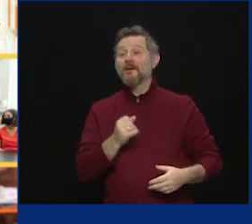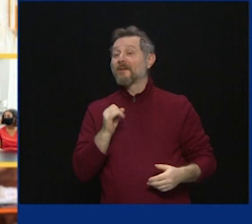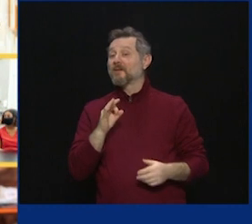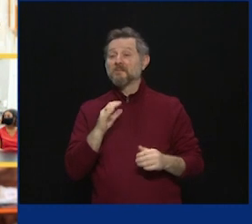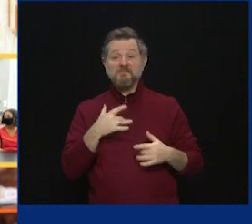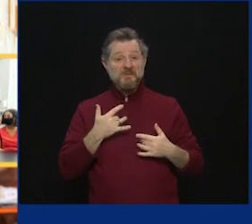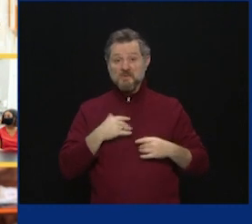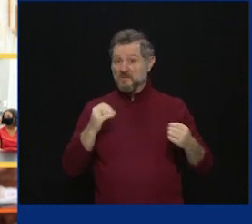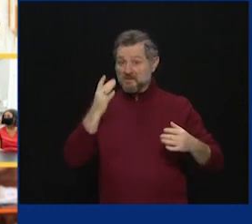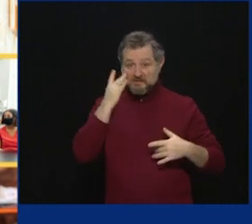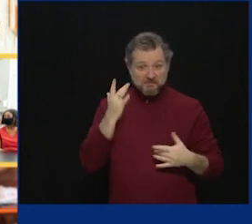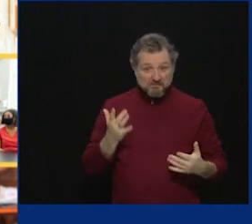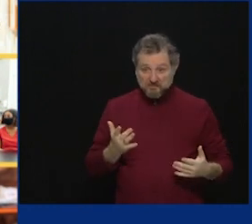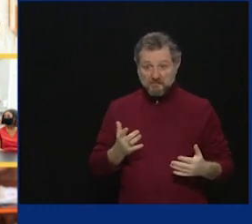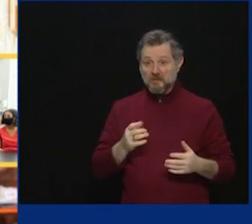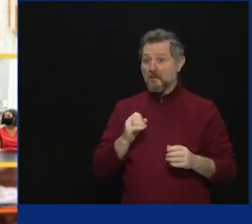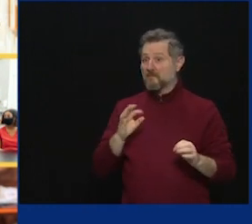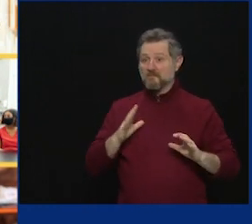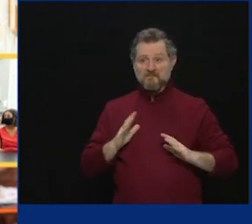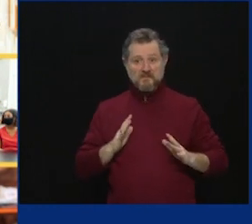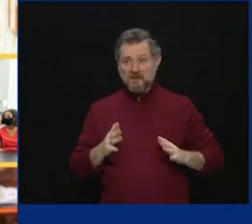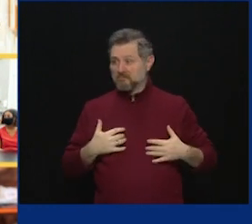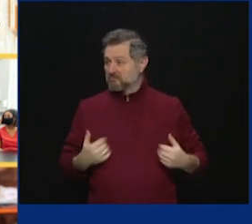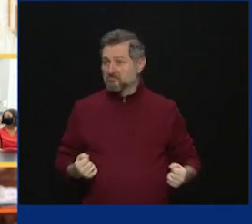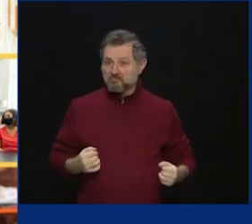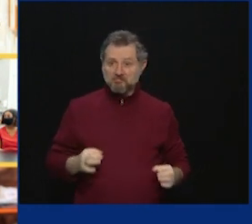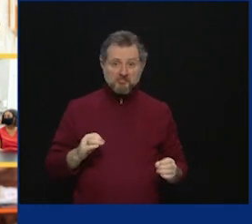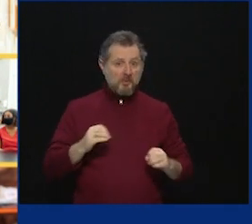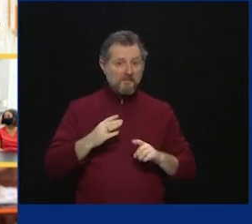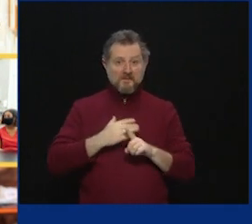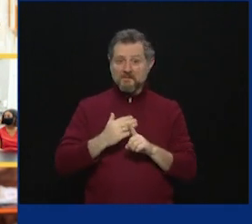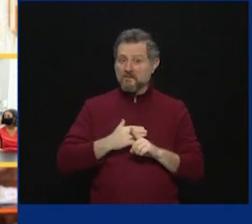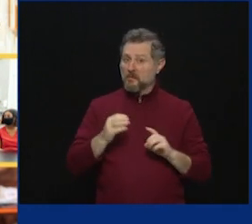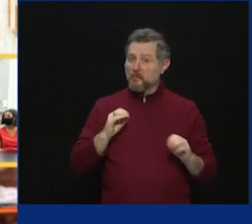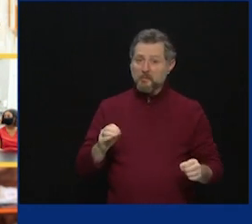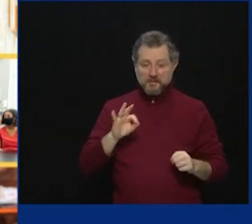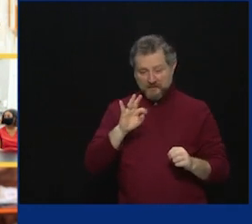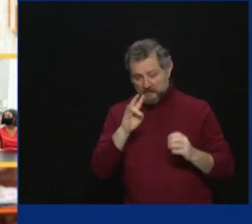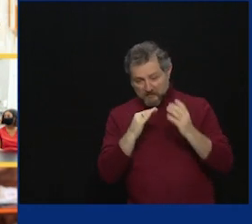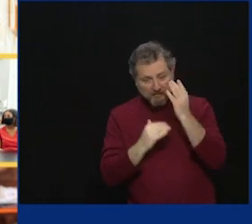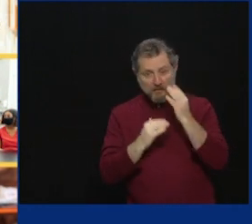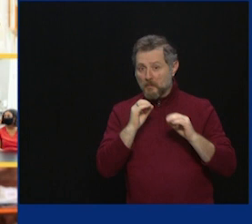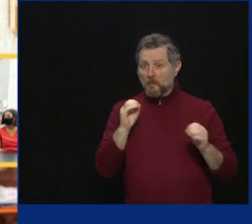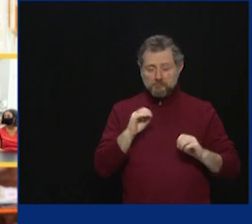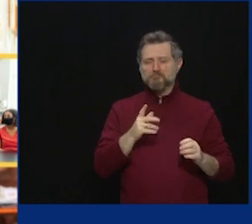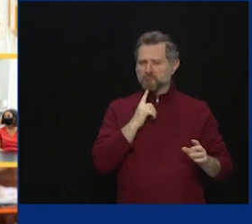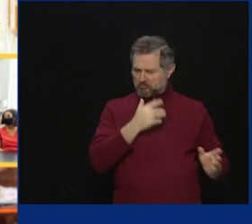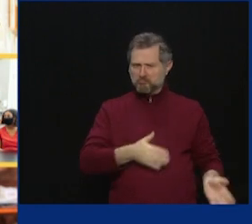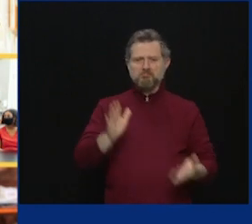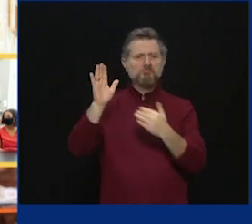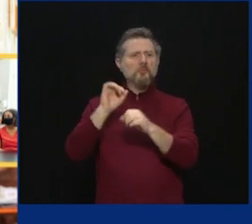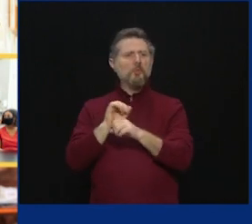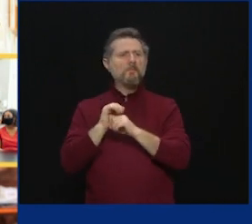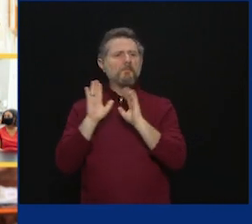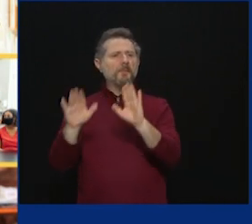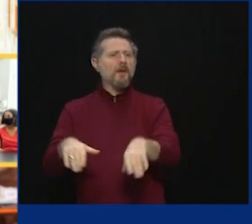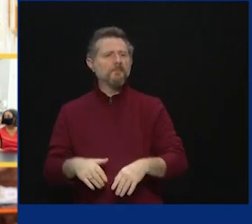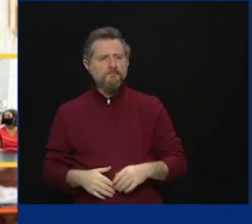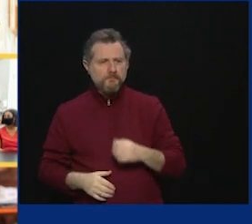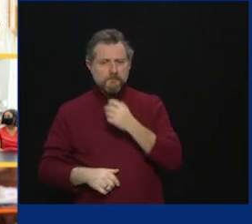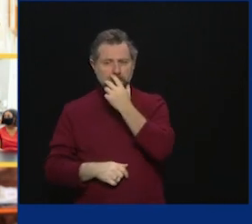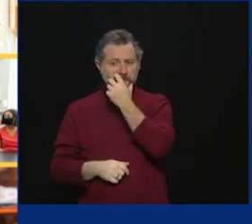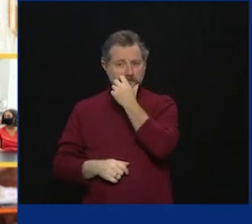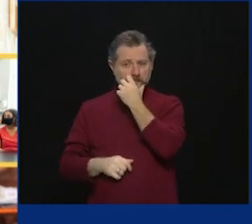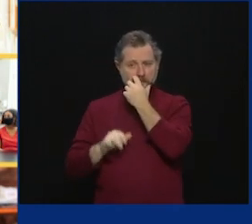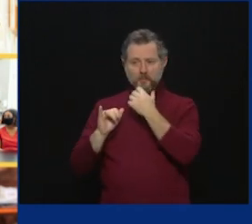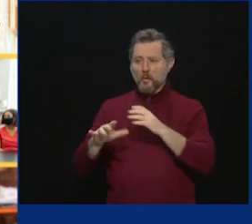or their symptoms have been resolving and they have no fever for the last 72 hours, and they don't have to be taking medication. So in this select